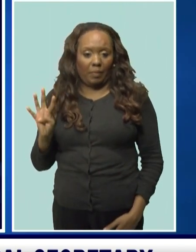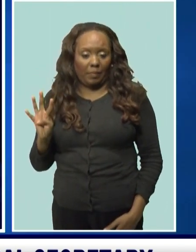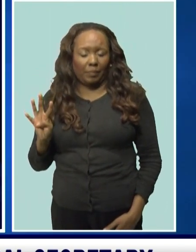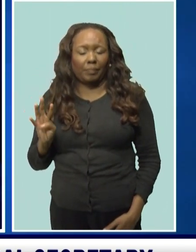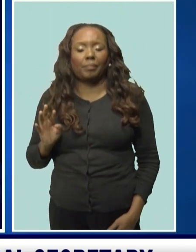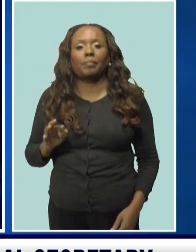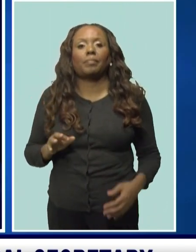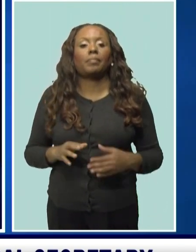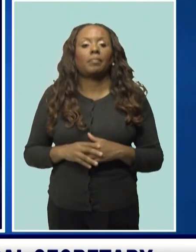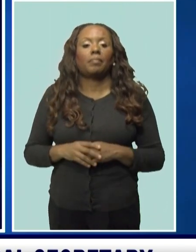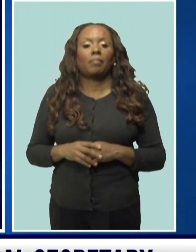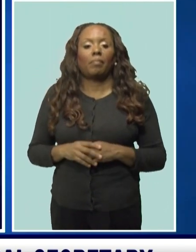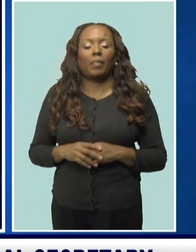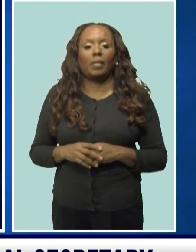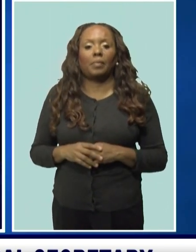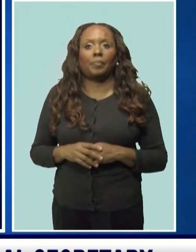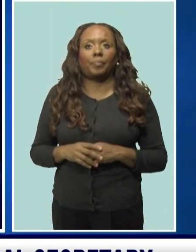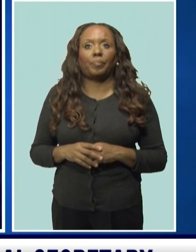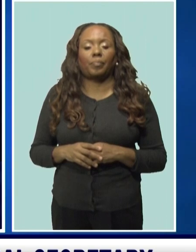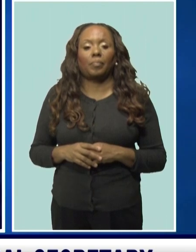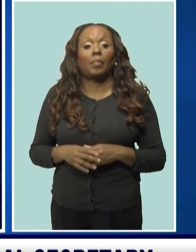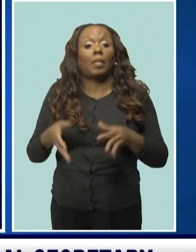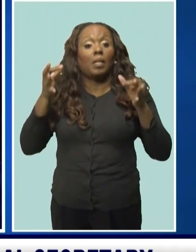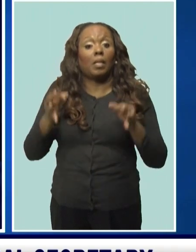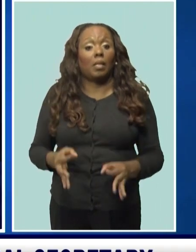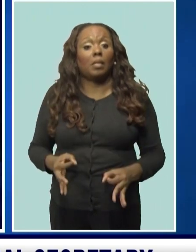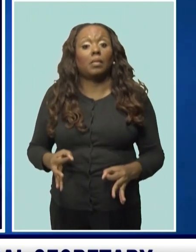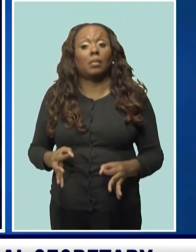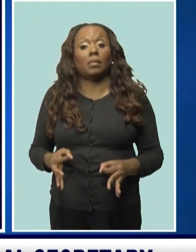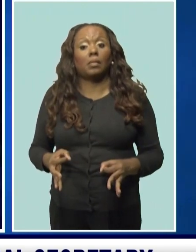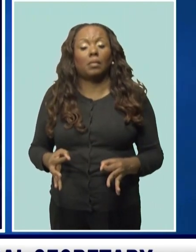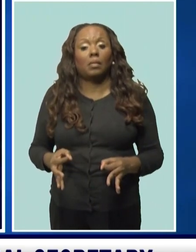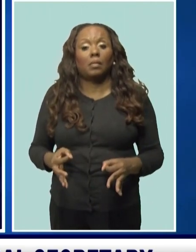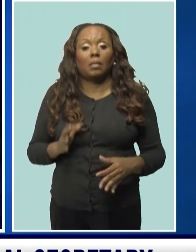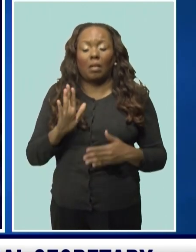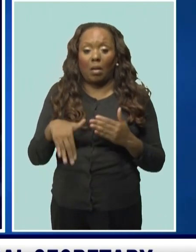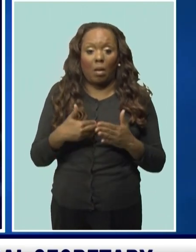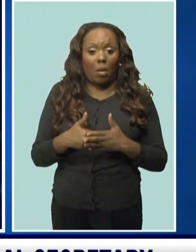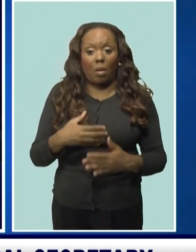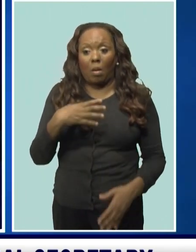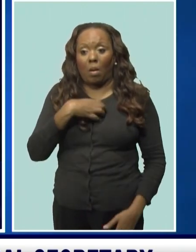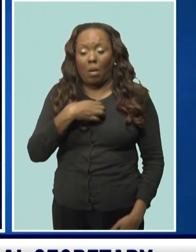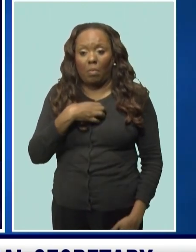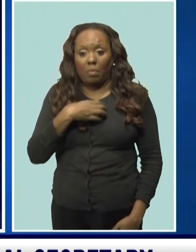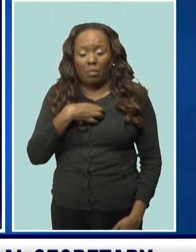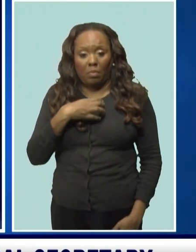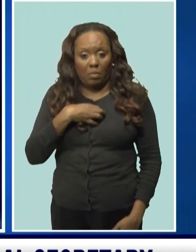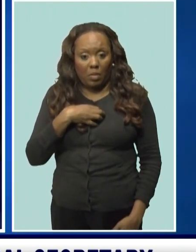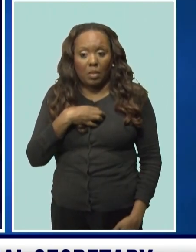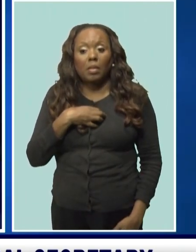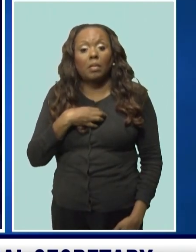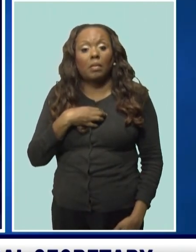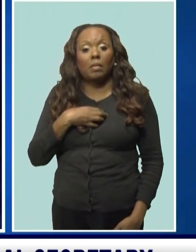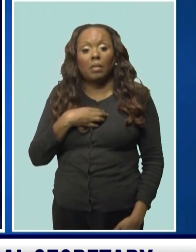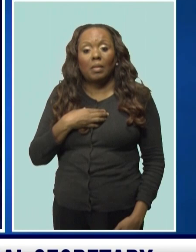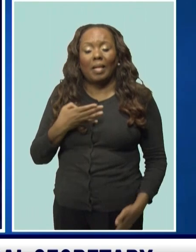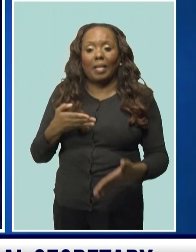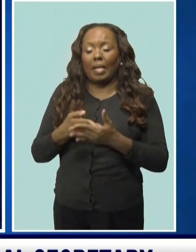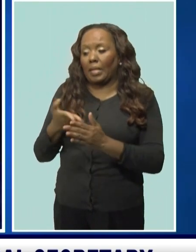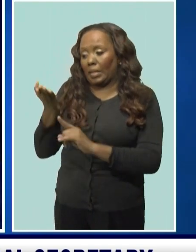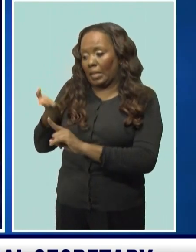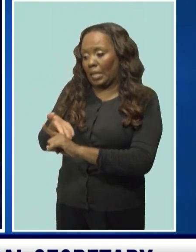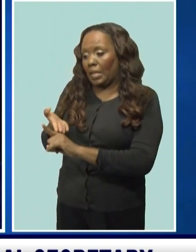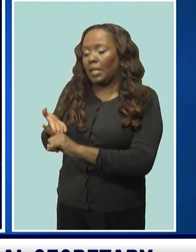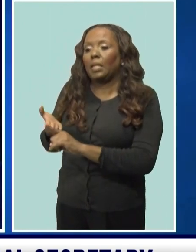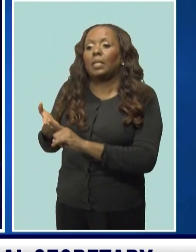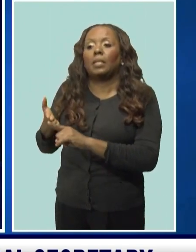unanimously moved and adopted a motion to refer complaints regarding the General Secretary, Mr. Steve Blackett, to the Disciplinary